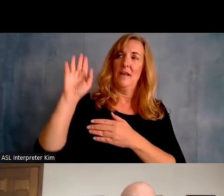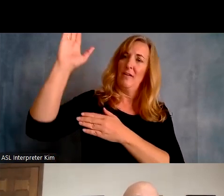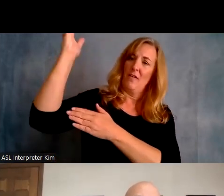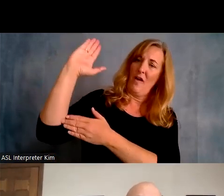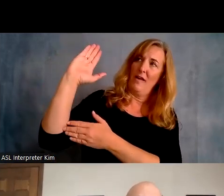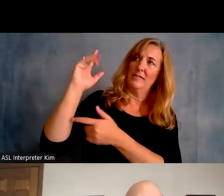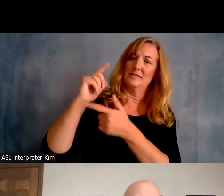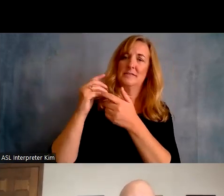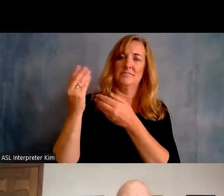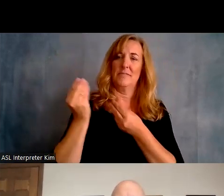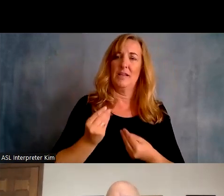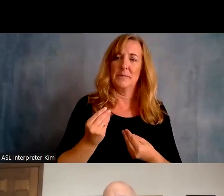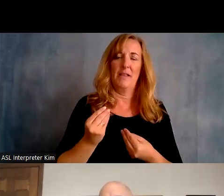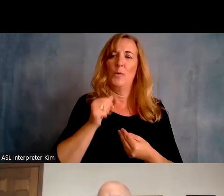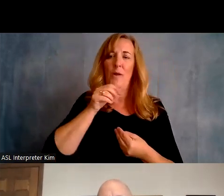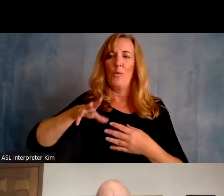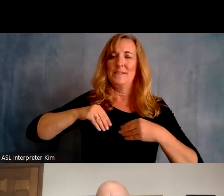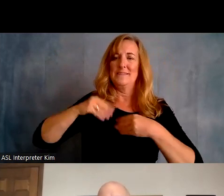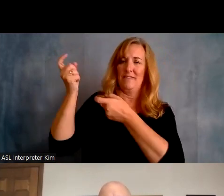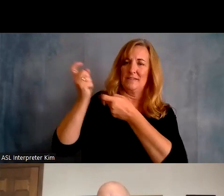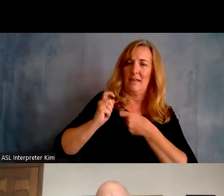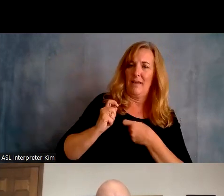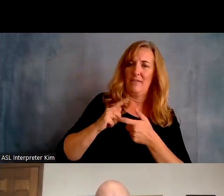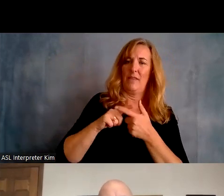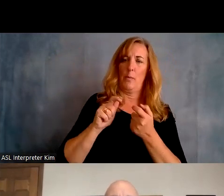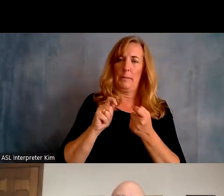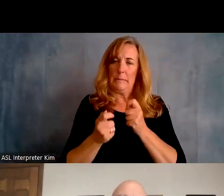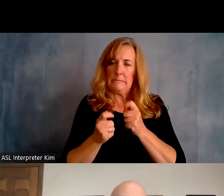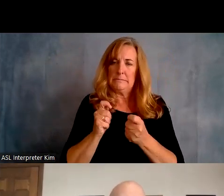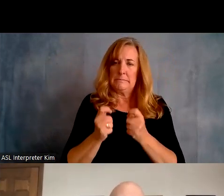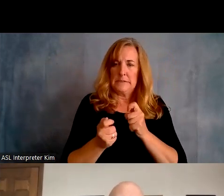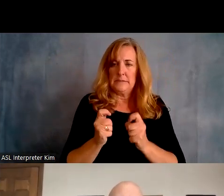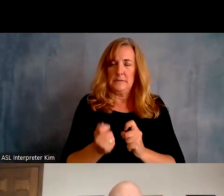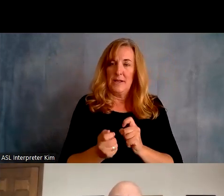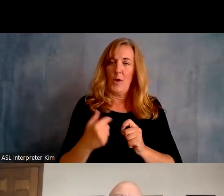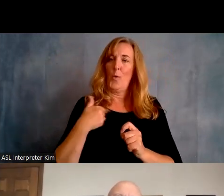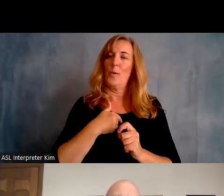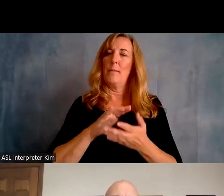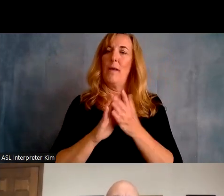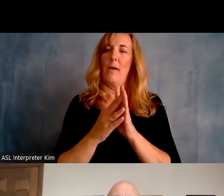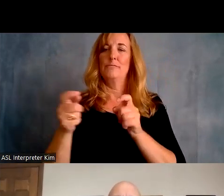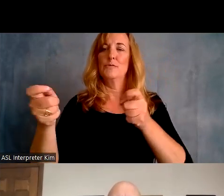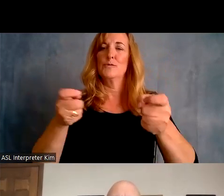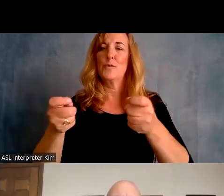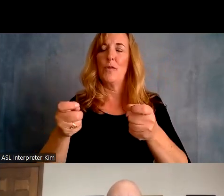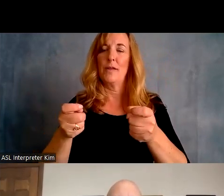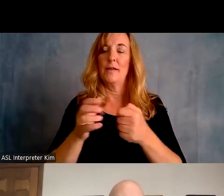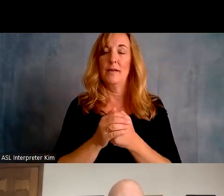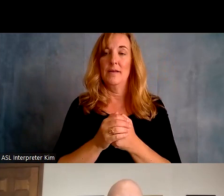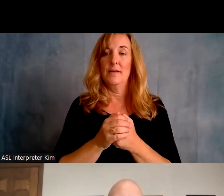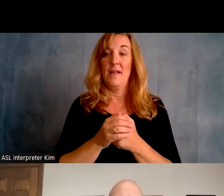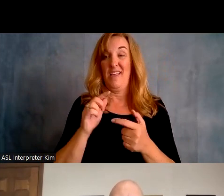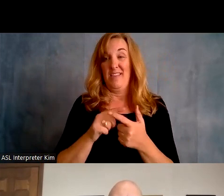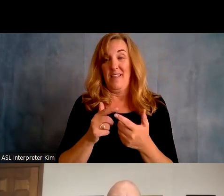of receiving it as a gift, we manipulate it and control it. And so at the best, hospitality becomes